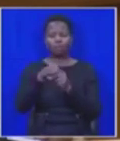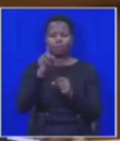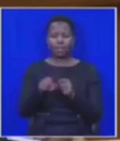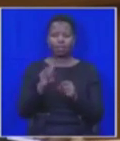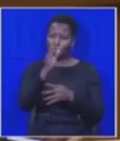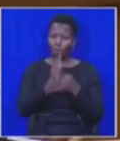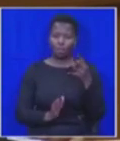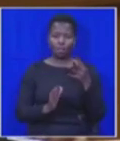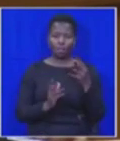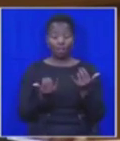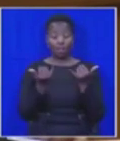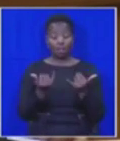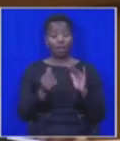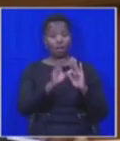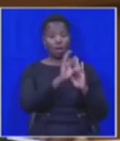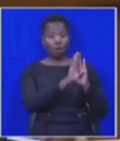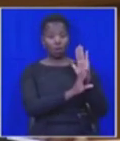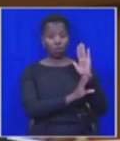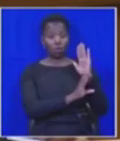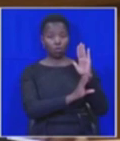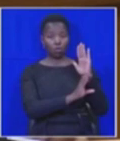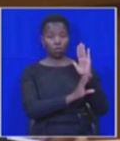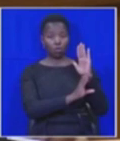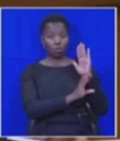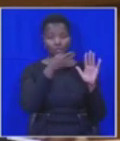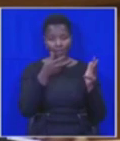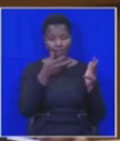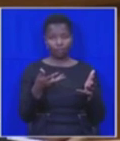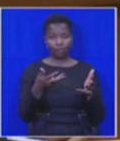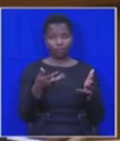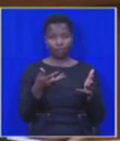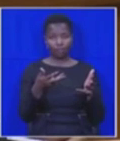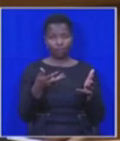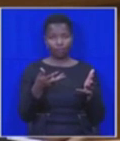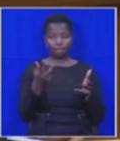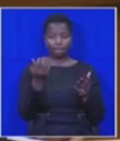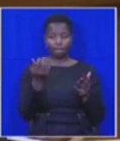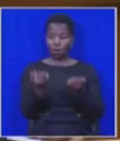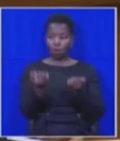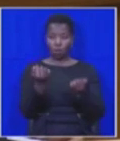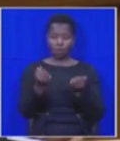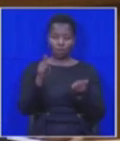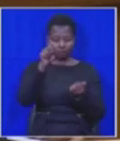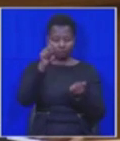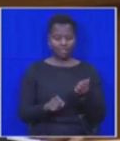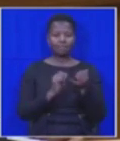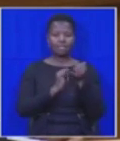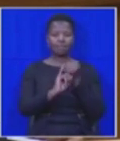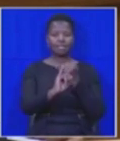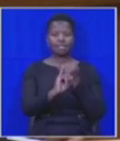According to the Constitution, courts are independent and